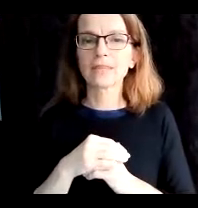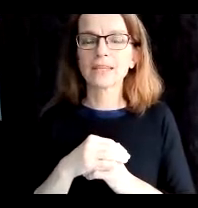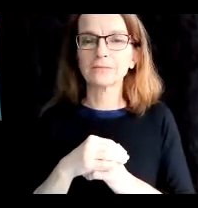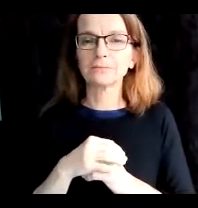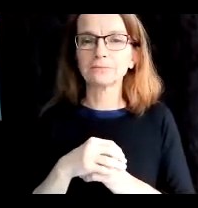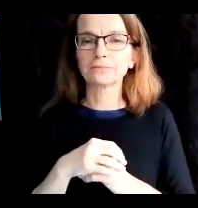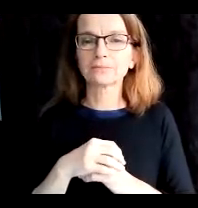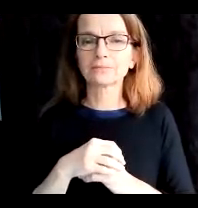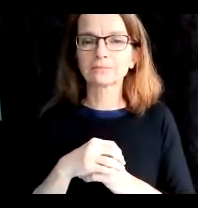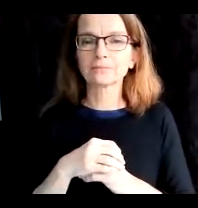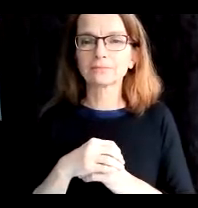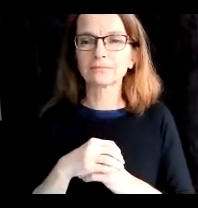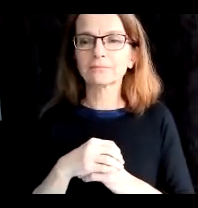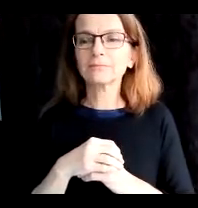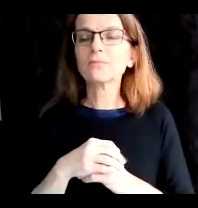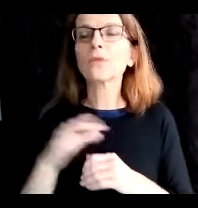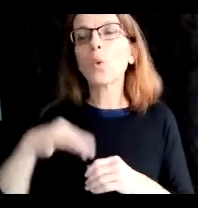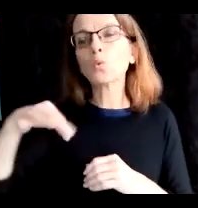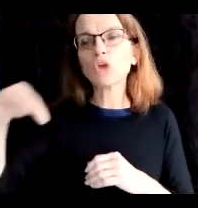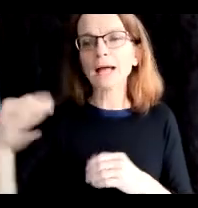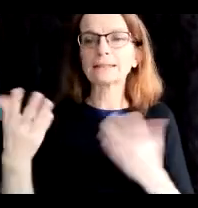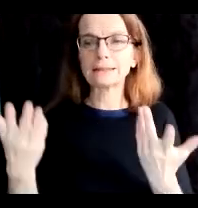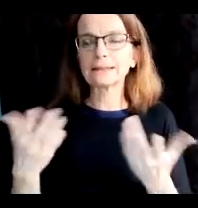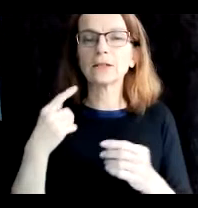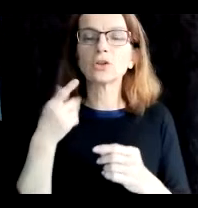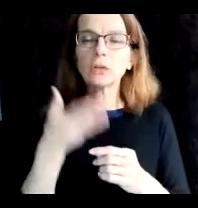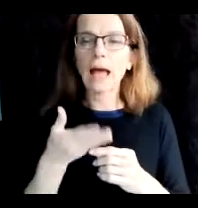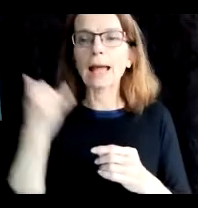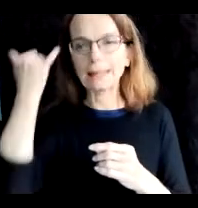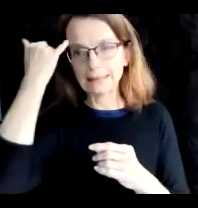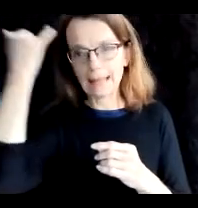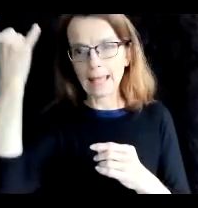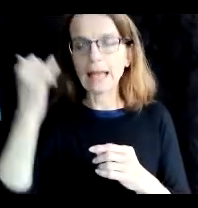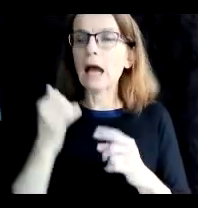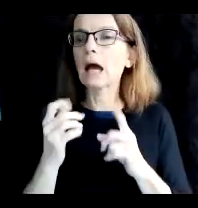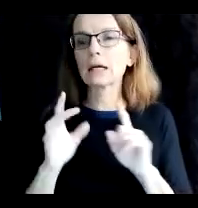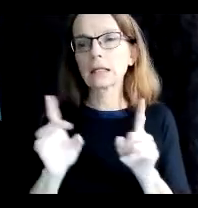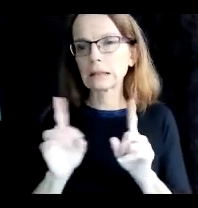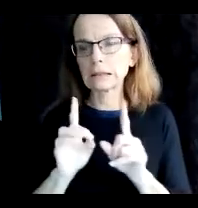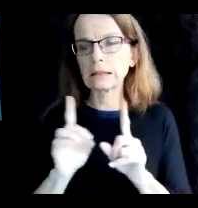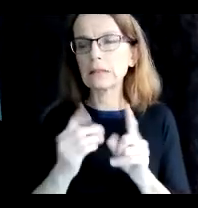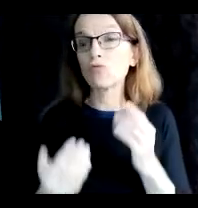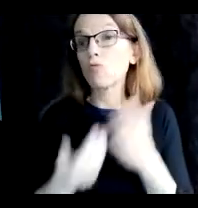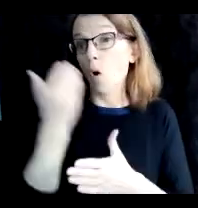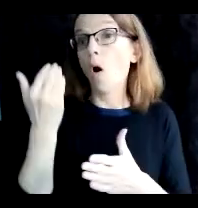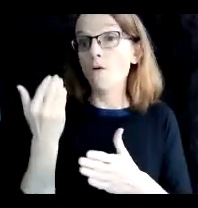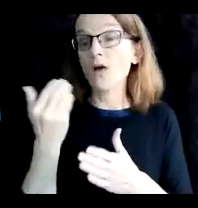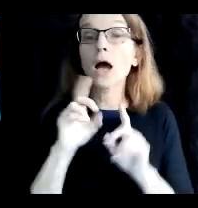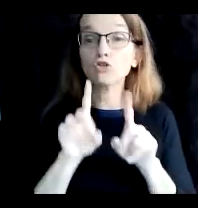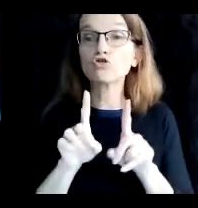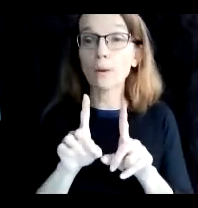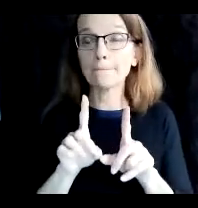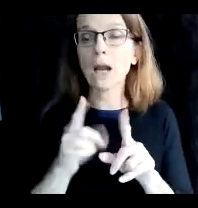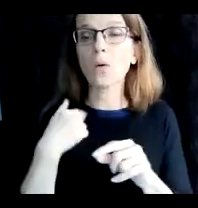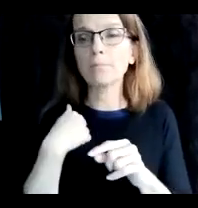it's very old. I mean, there was some kind of idea of citizenship, as you know, in older times, then of course, ancient